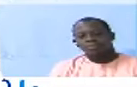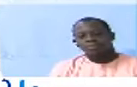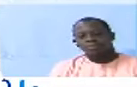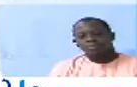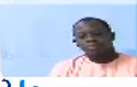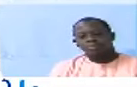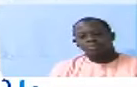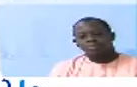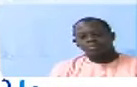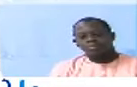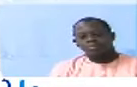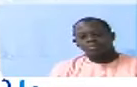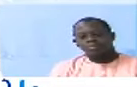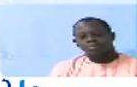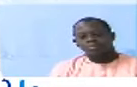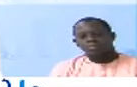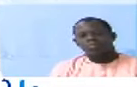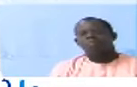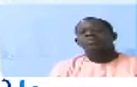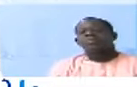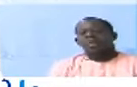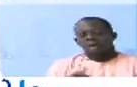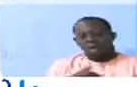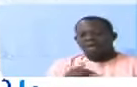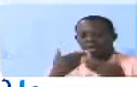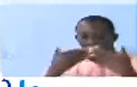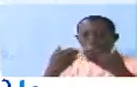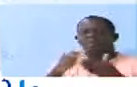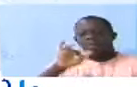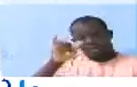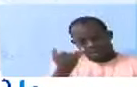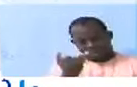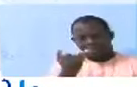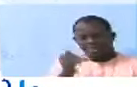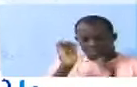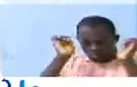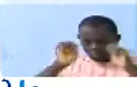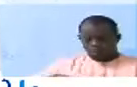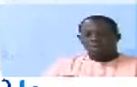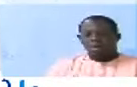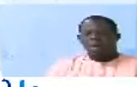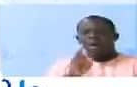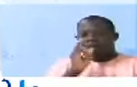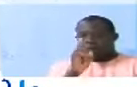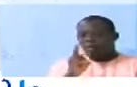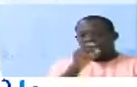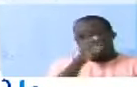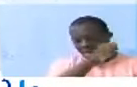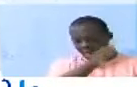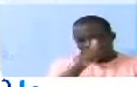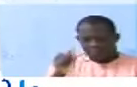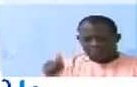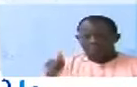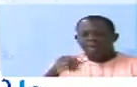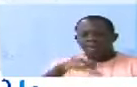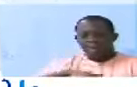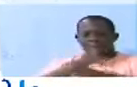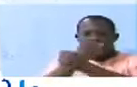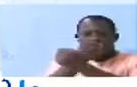I said to him, yes, it's a possibility. But every